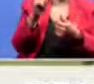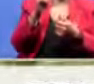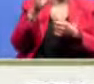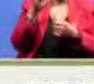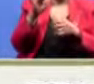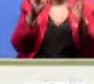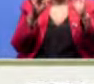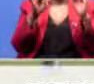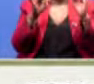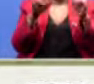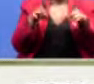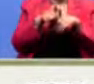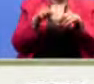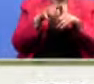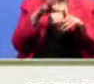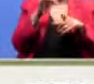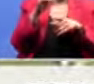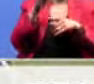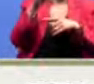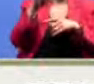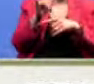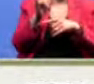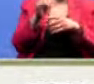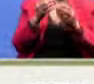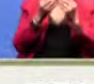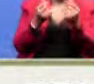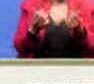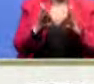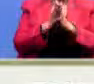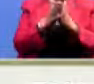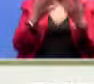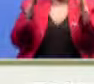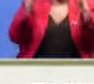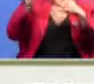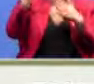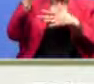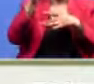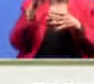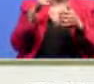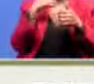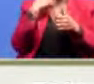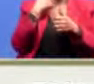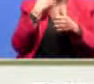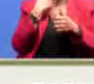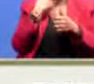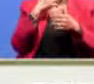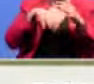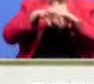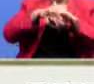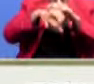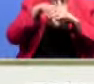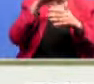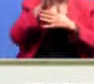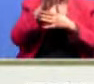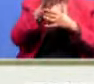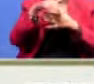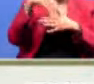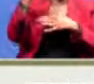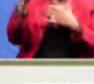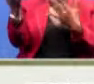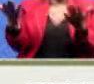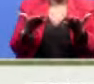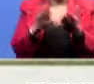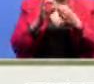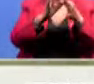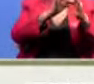nunge. GSU imepongeza matokeo yao ya ushindi ambayo inasema kwamba uchezaji wa soka katika taasisi hiyo huleta umoja kati ya